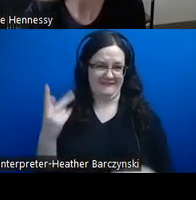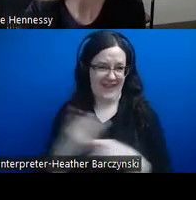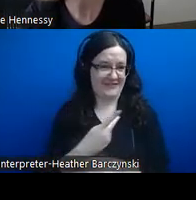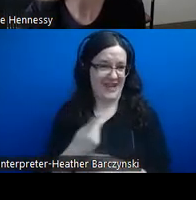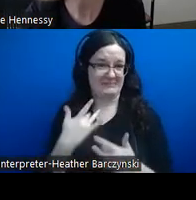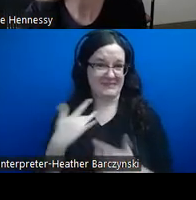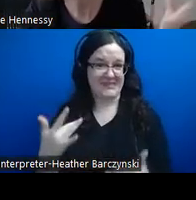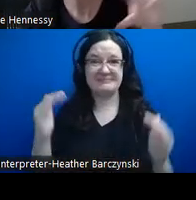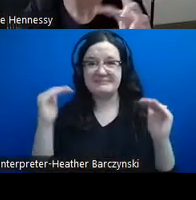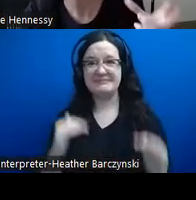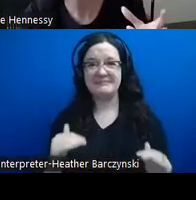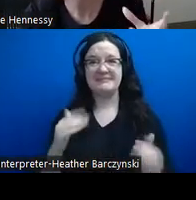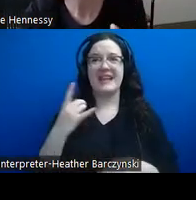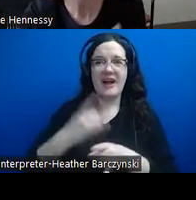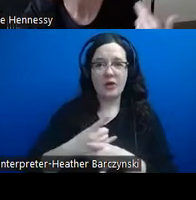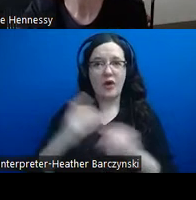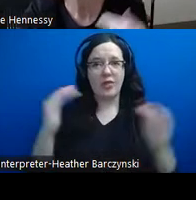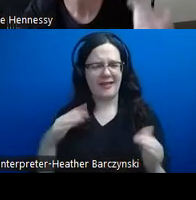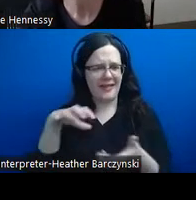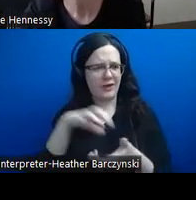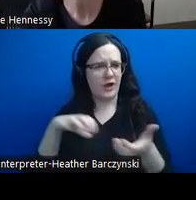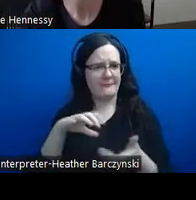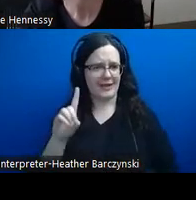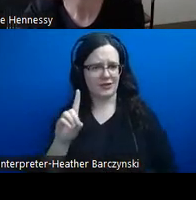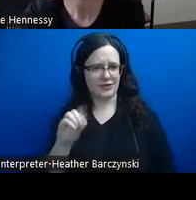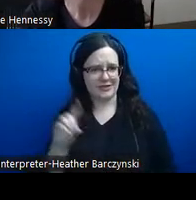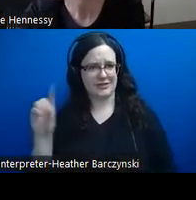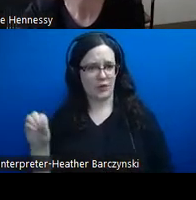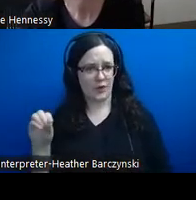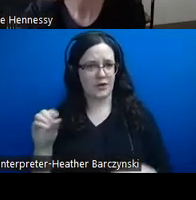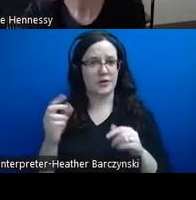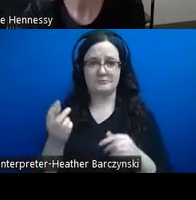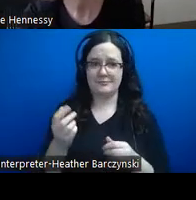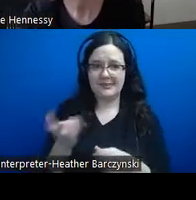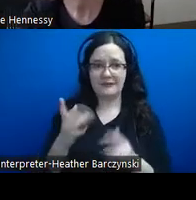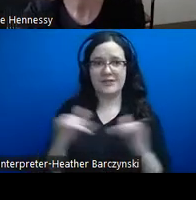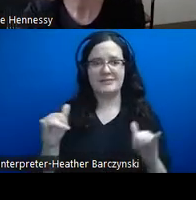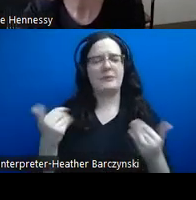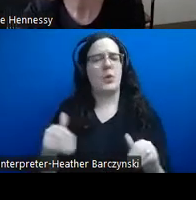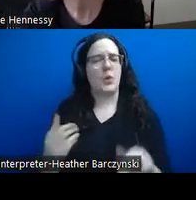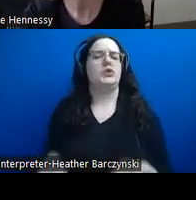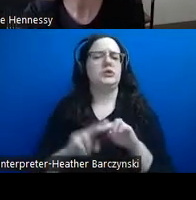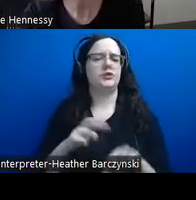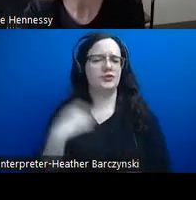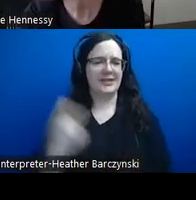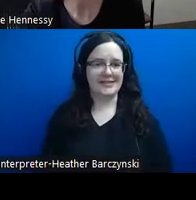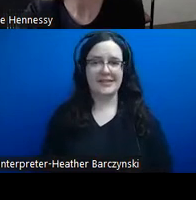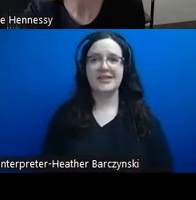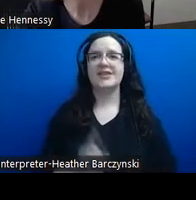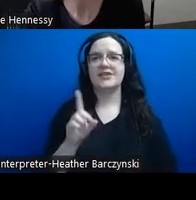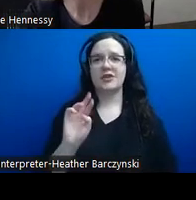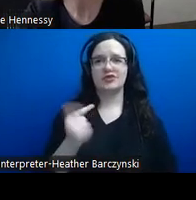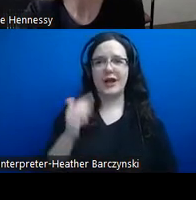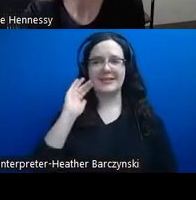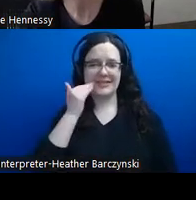6 times as likely, and as you get into the combinations of disorders, the numbers even go up even higher. So drug and tobacco 5 times, alcohol